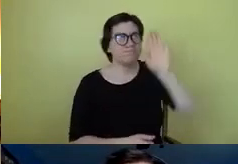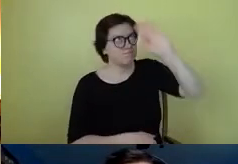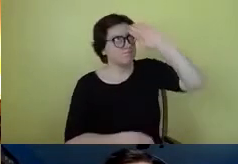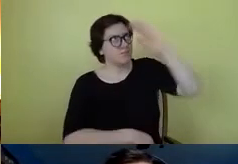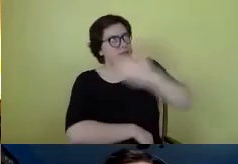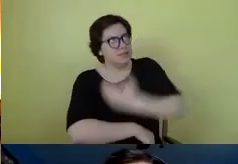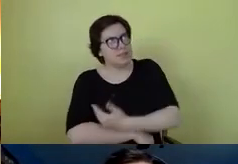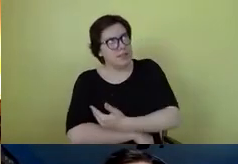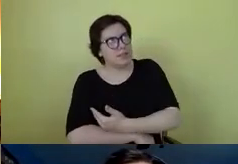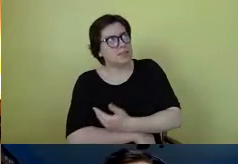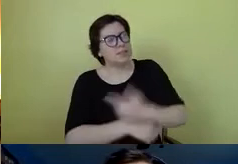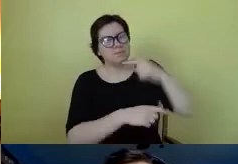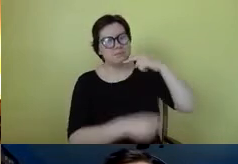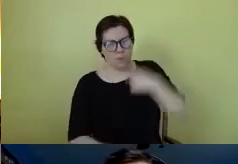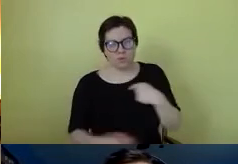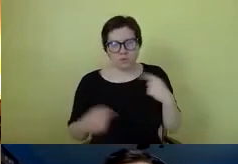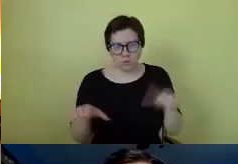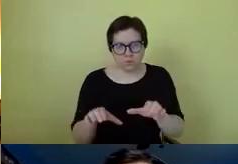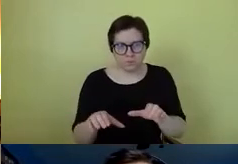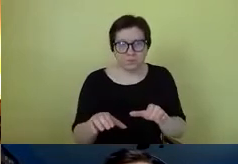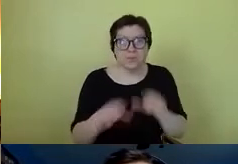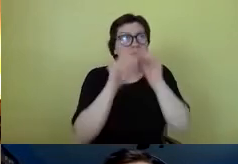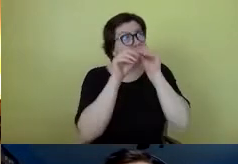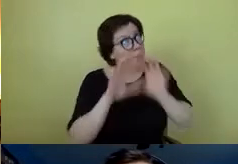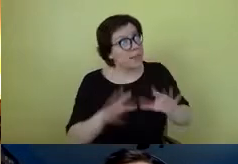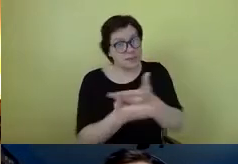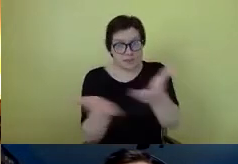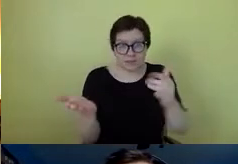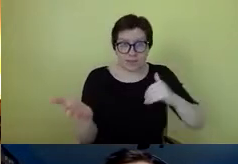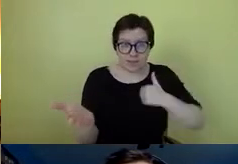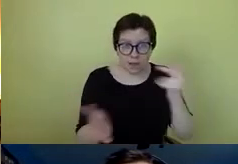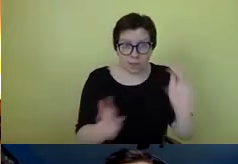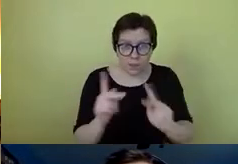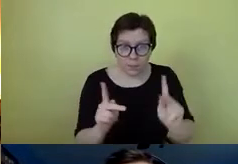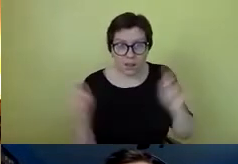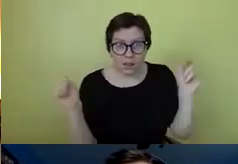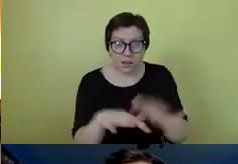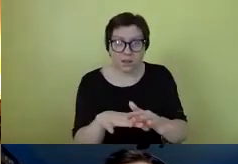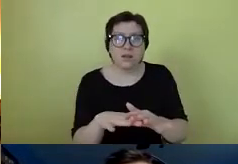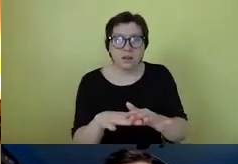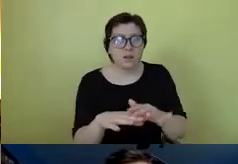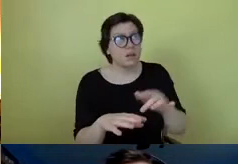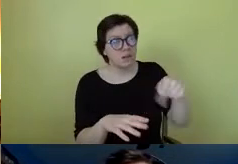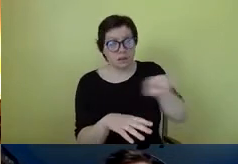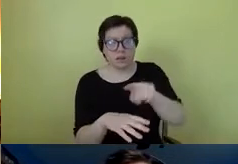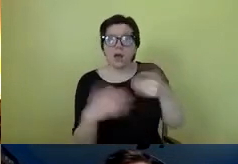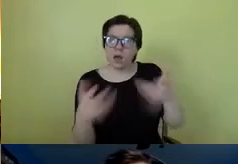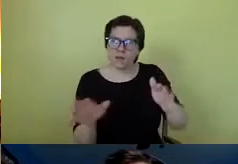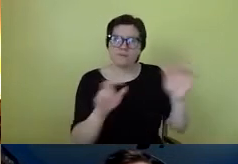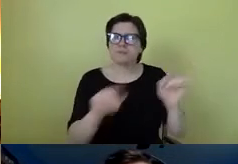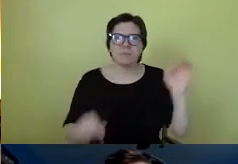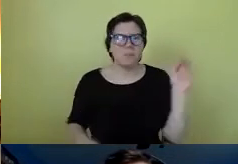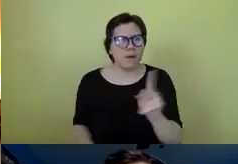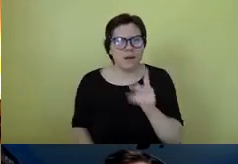us do. Bless the young people who are gathered here, those who have returned to their